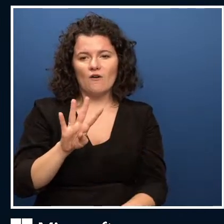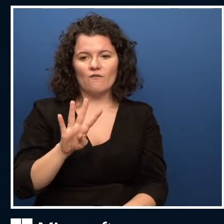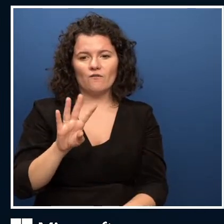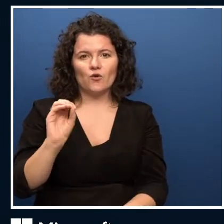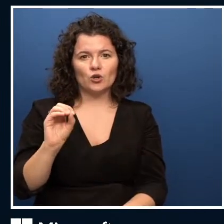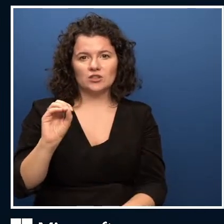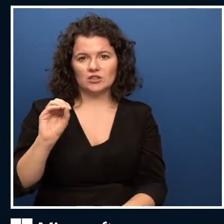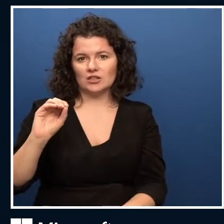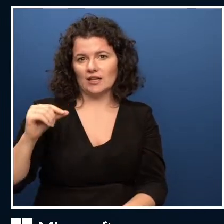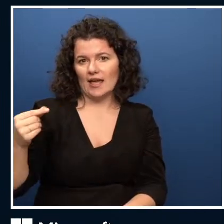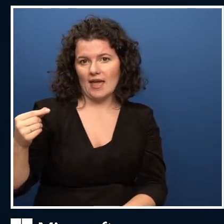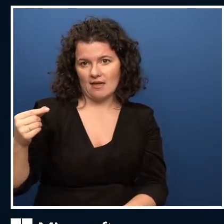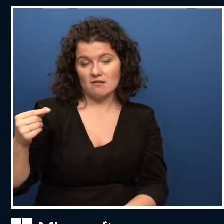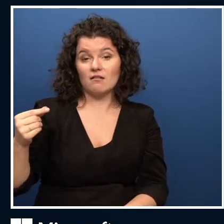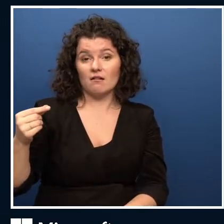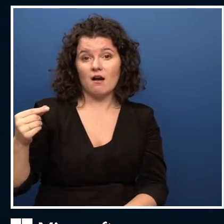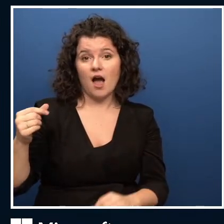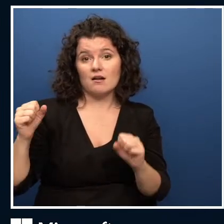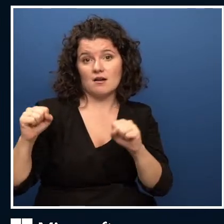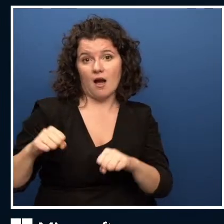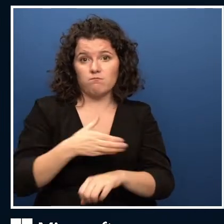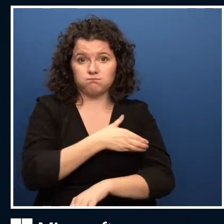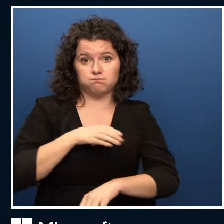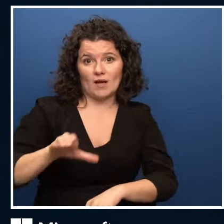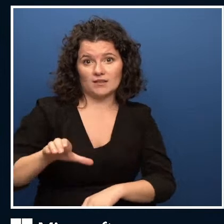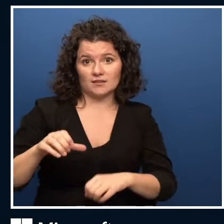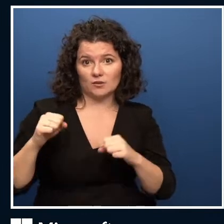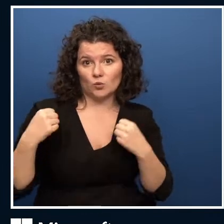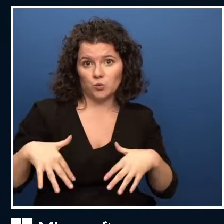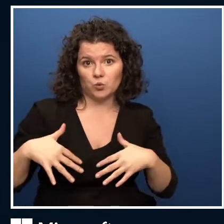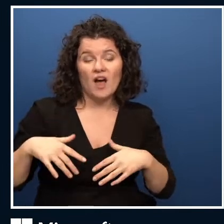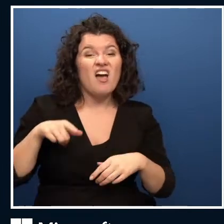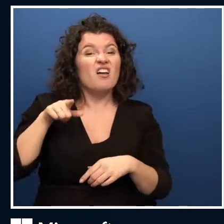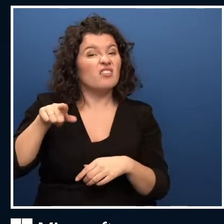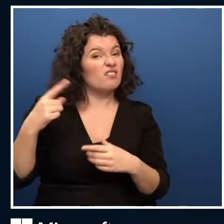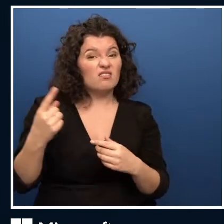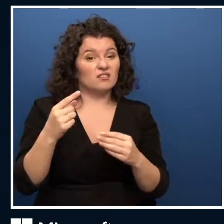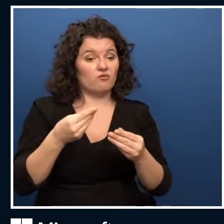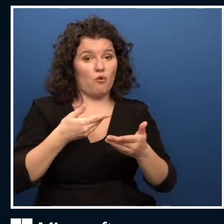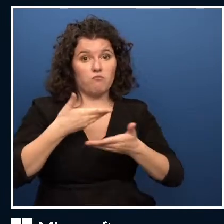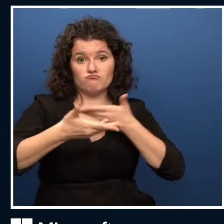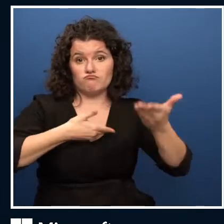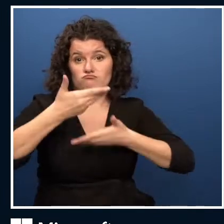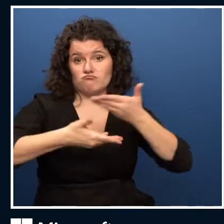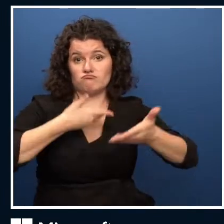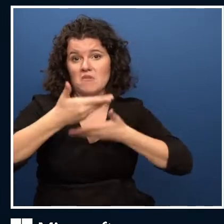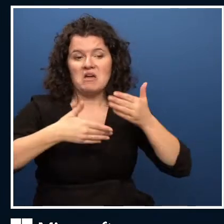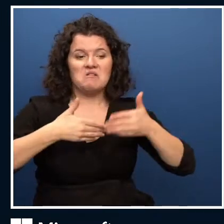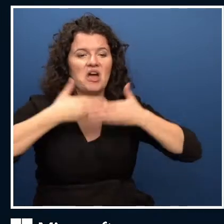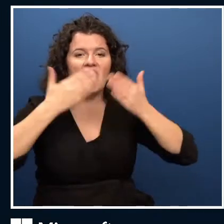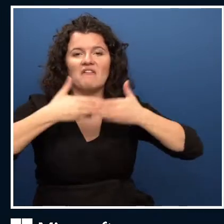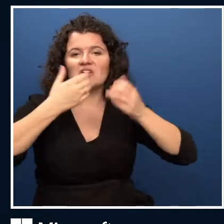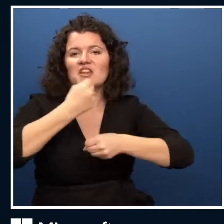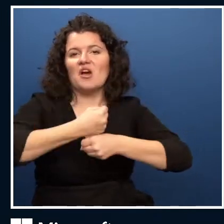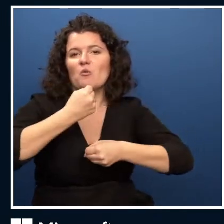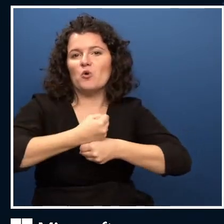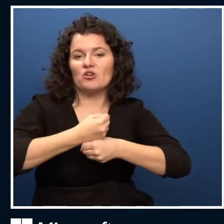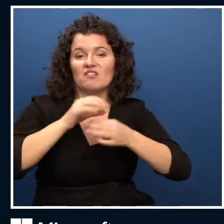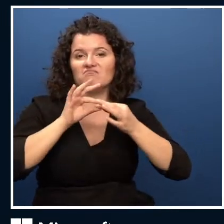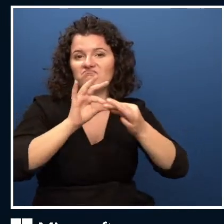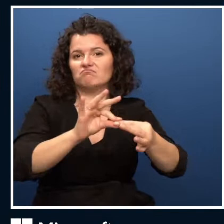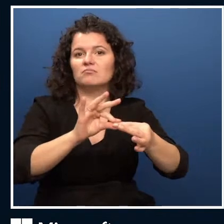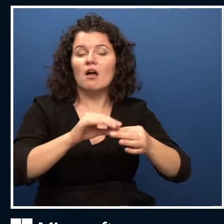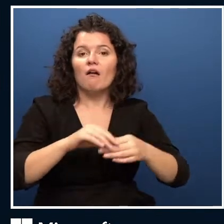field of audio assistance. And another really interesting piece of news